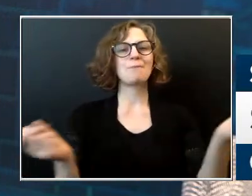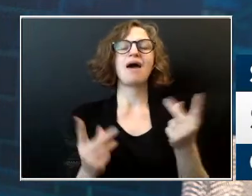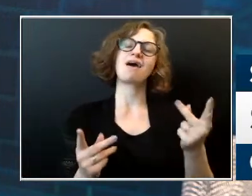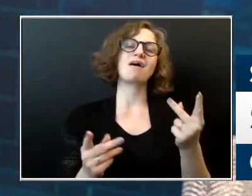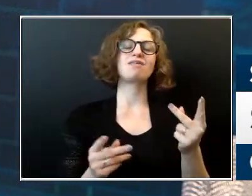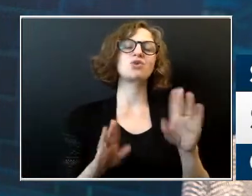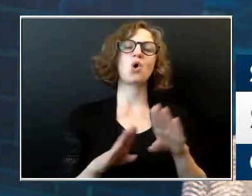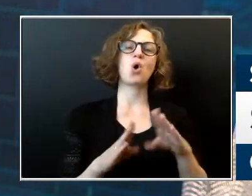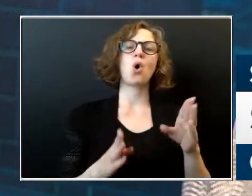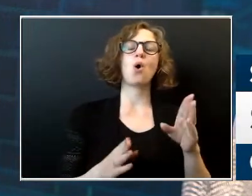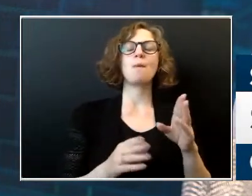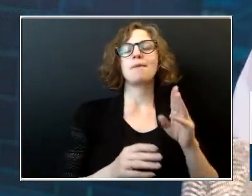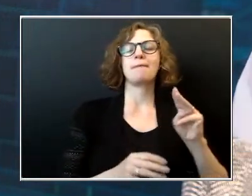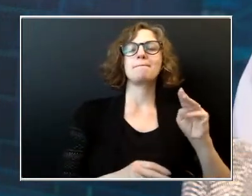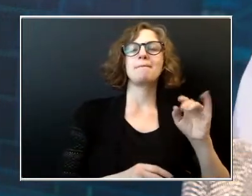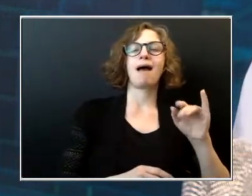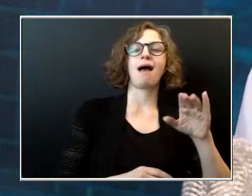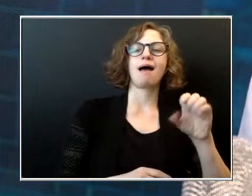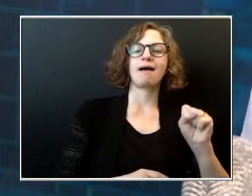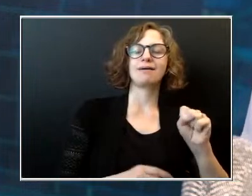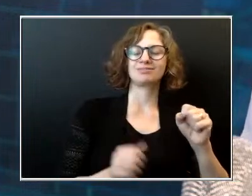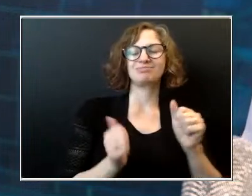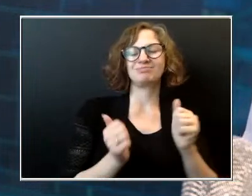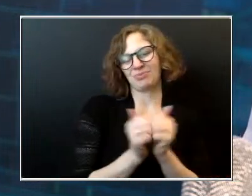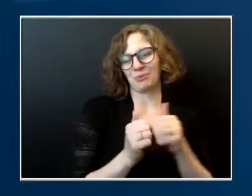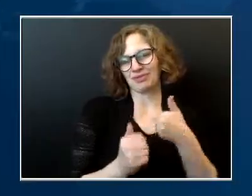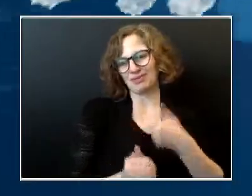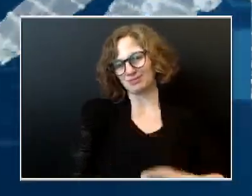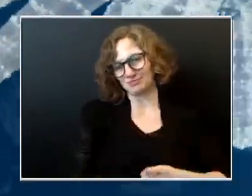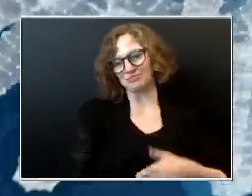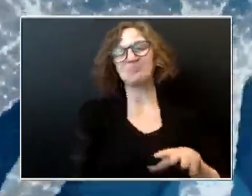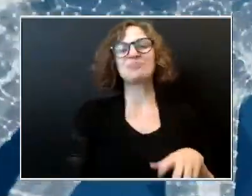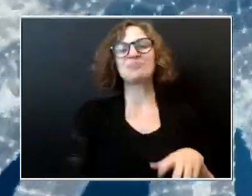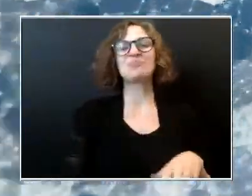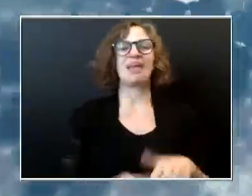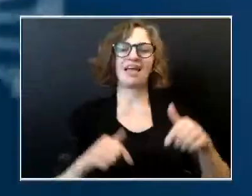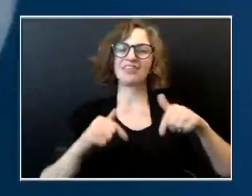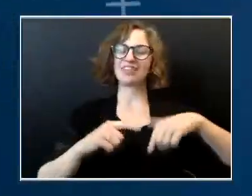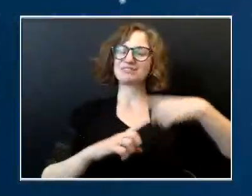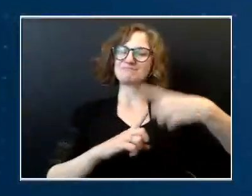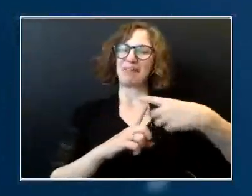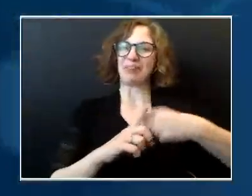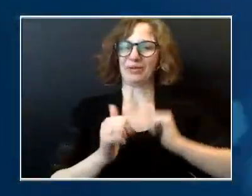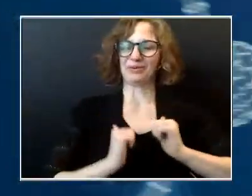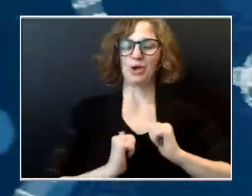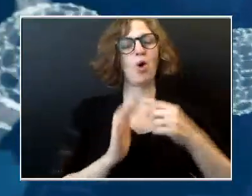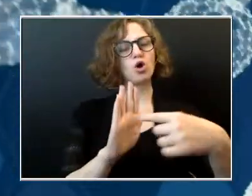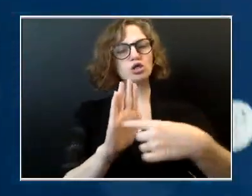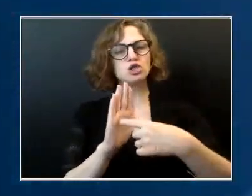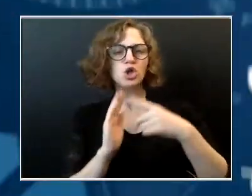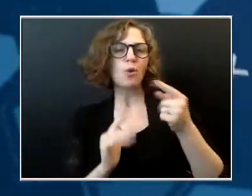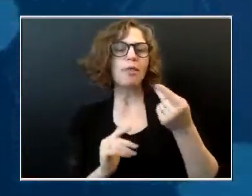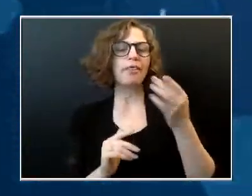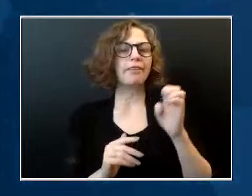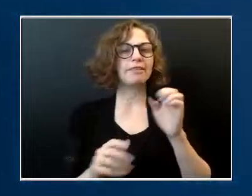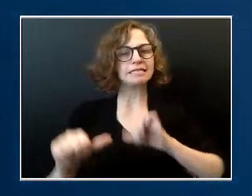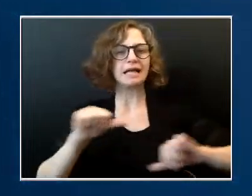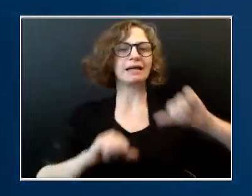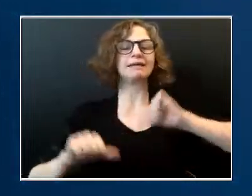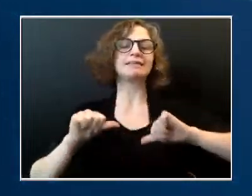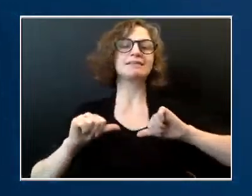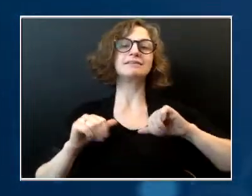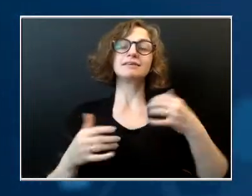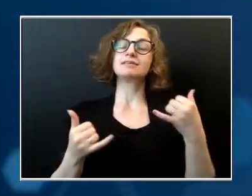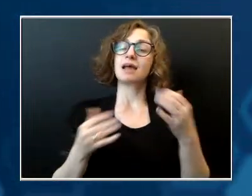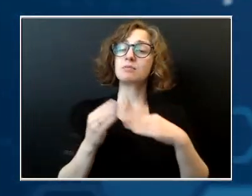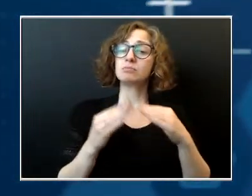this, my favorite monthly edition of Show Me the Science. More and more people are getting genetic tests, which